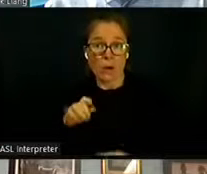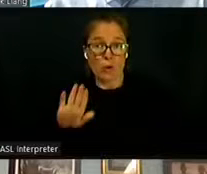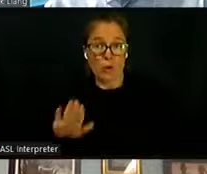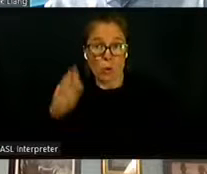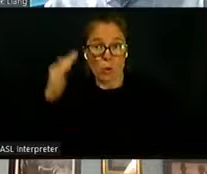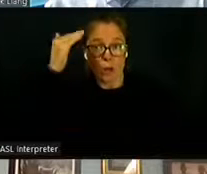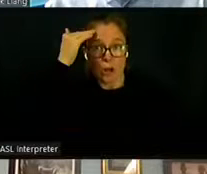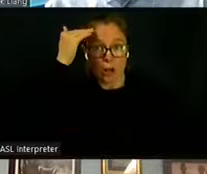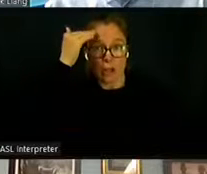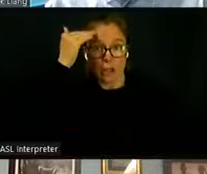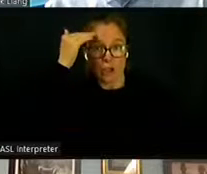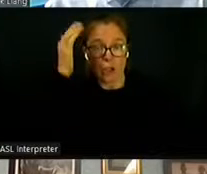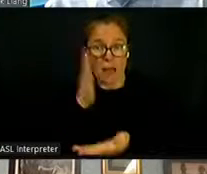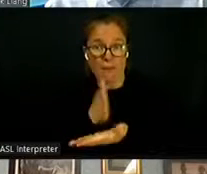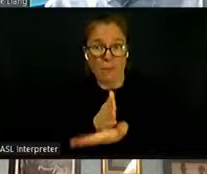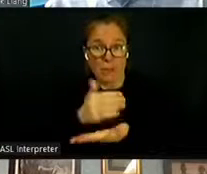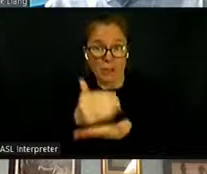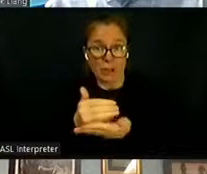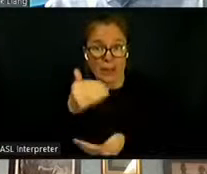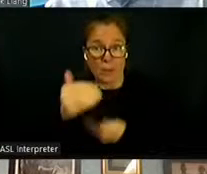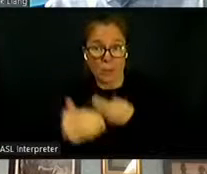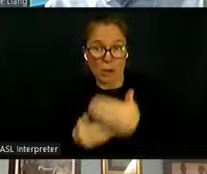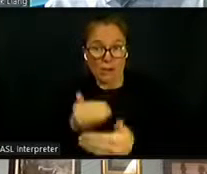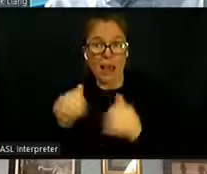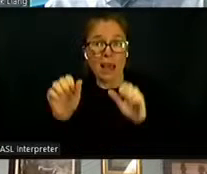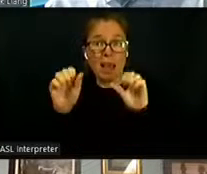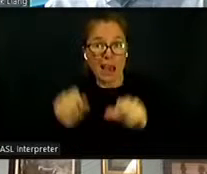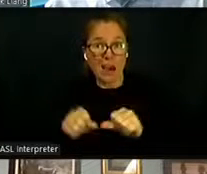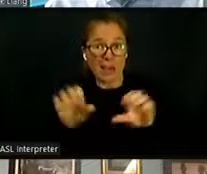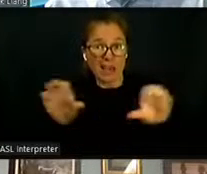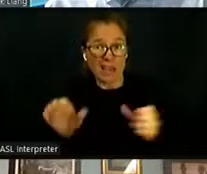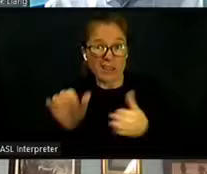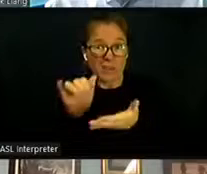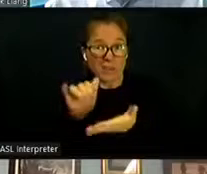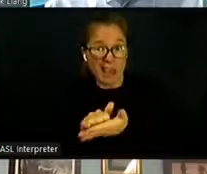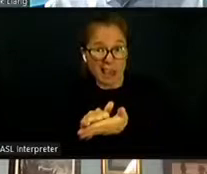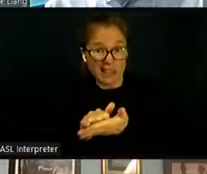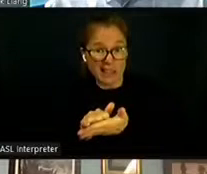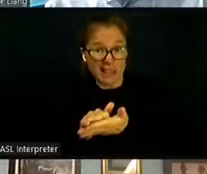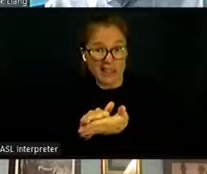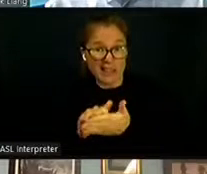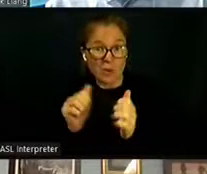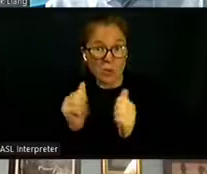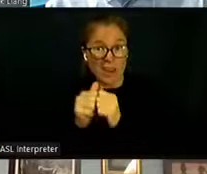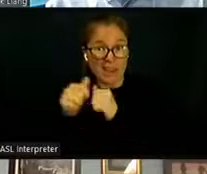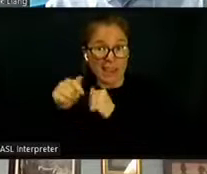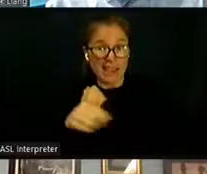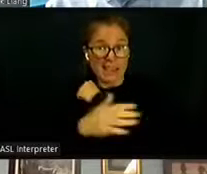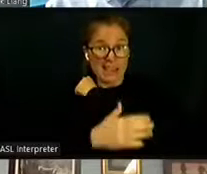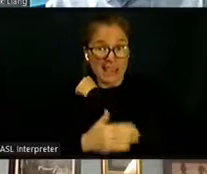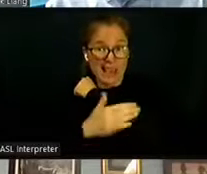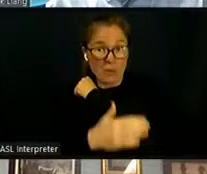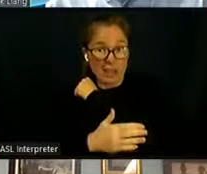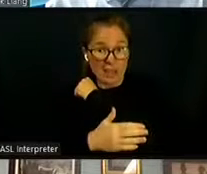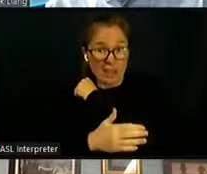of budgeting, how we can make that happen within the county. Thank